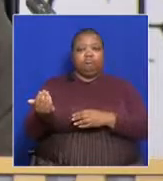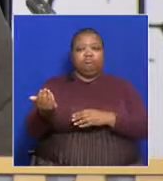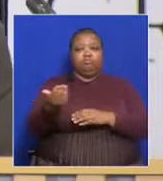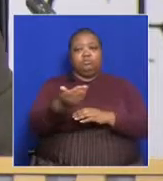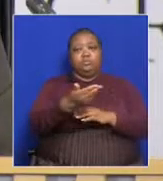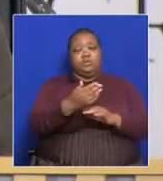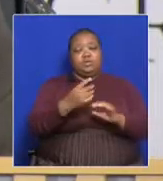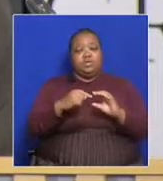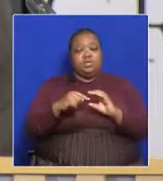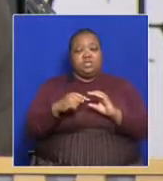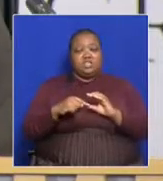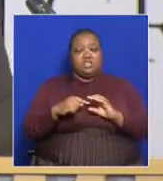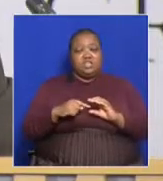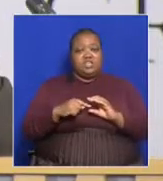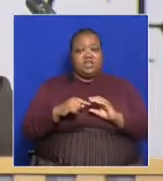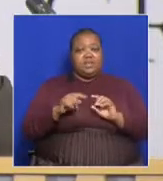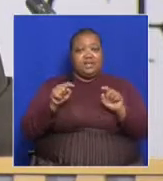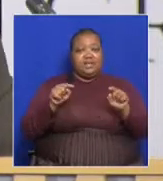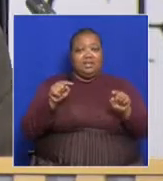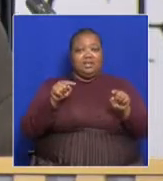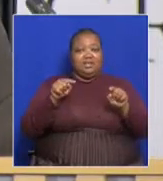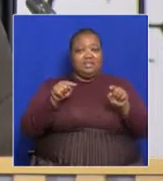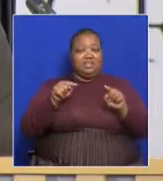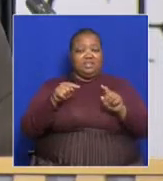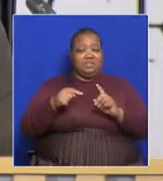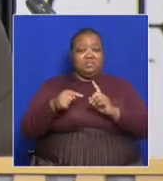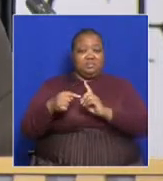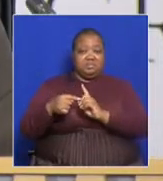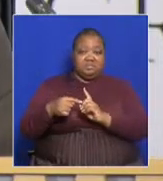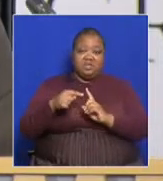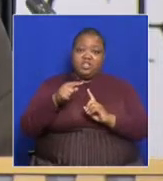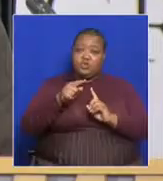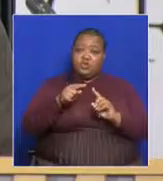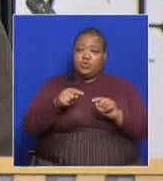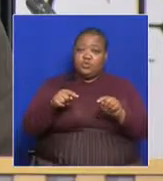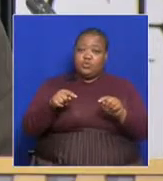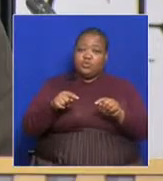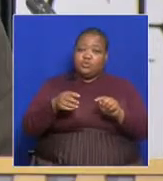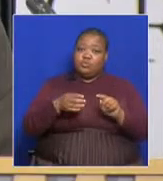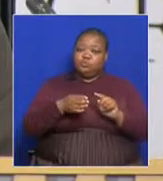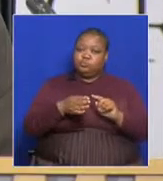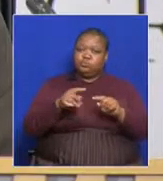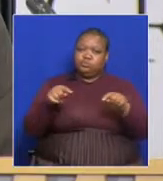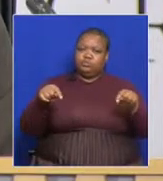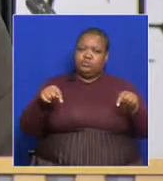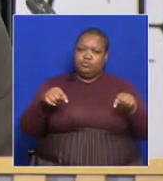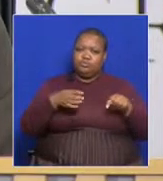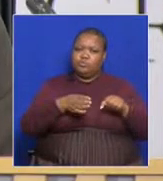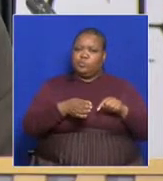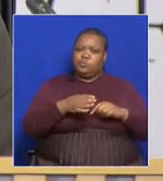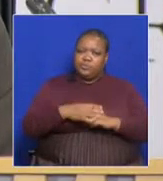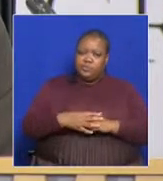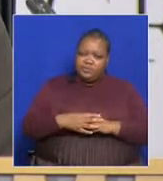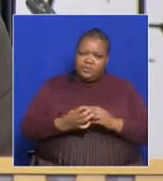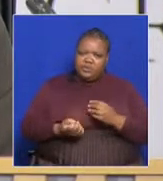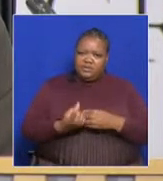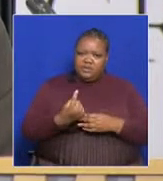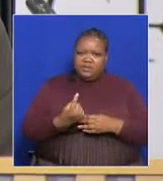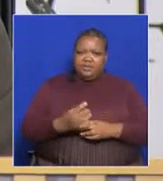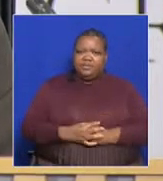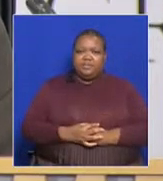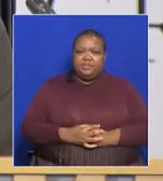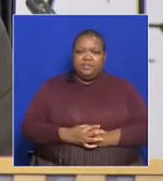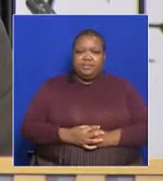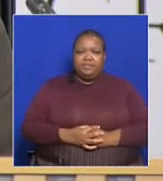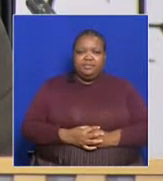making allegations against you. He says you were in that room when that happened. Yes, it would only be proper, me as the